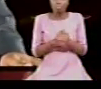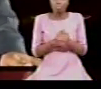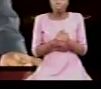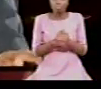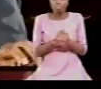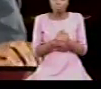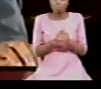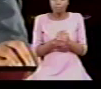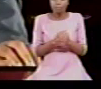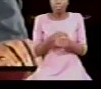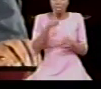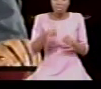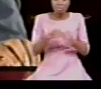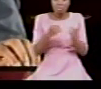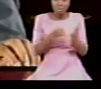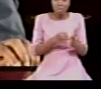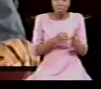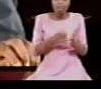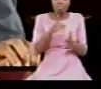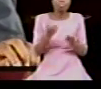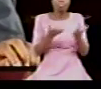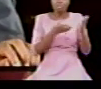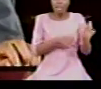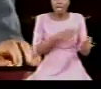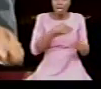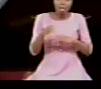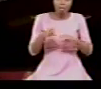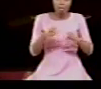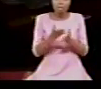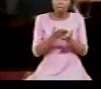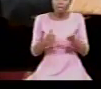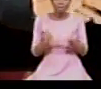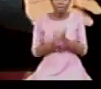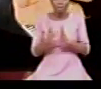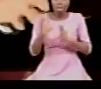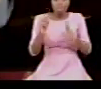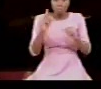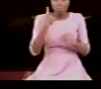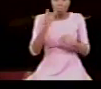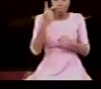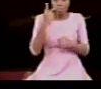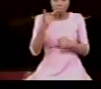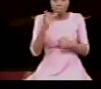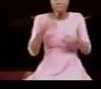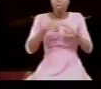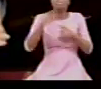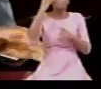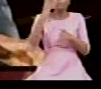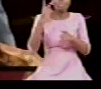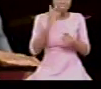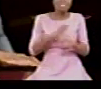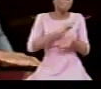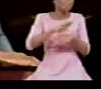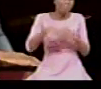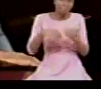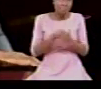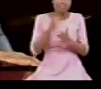You break it and do something that nobody sees. But God sees everything, he's a